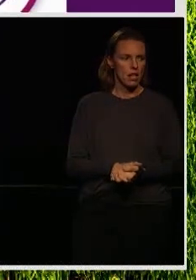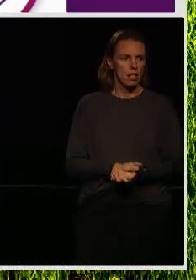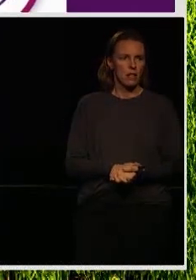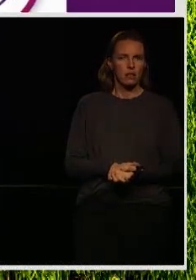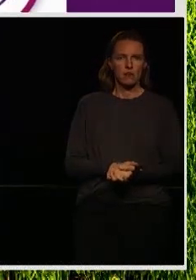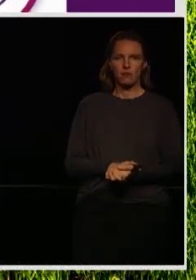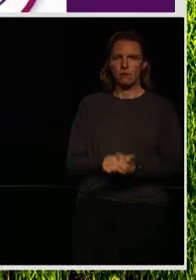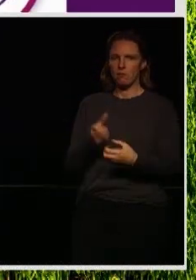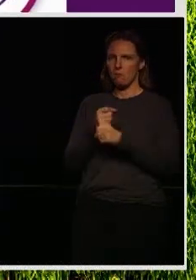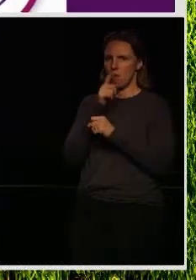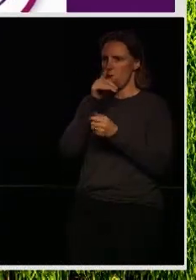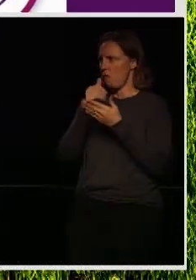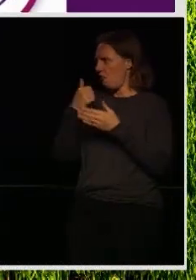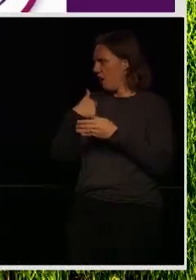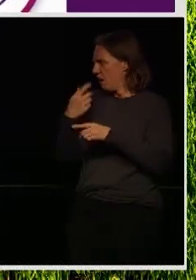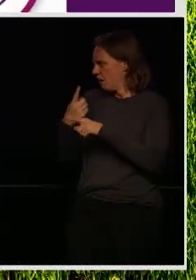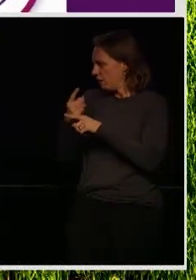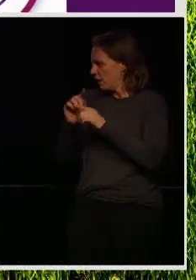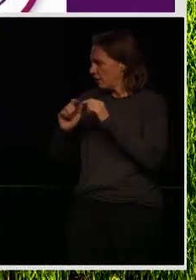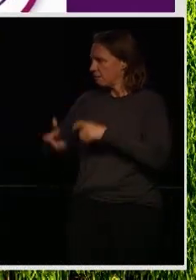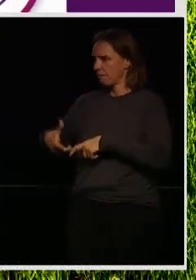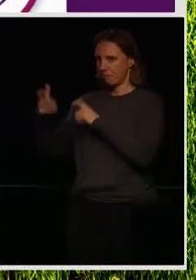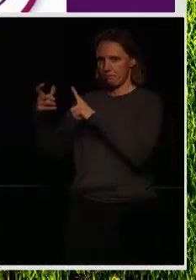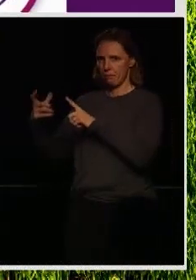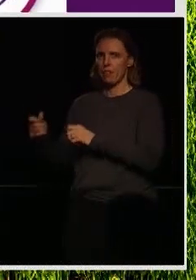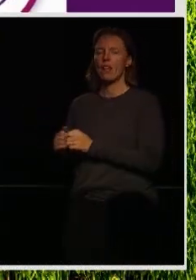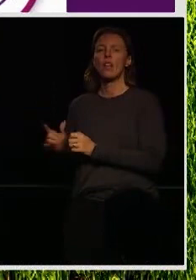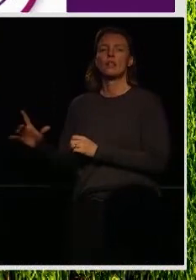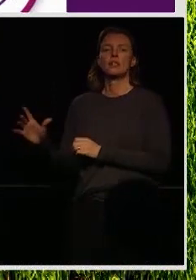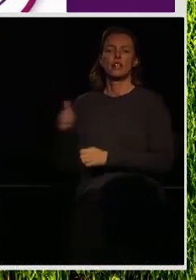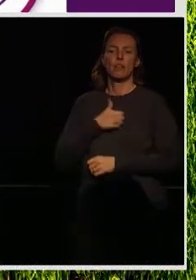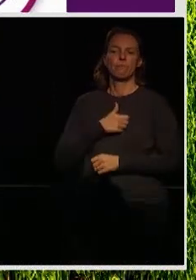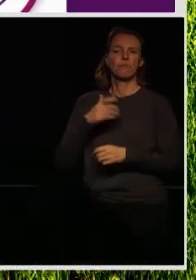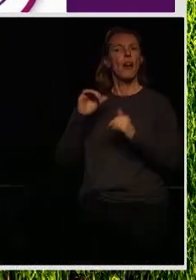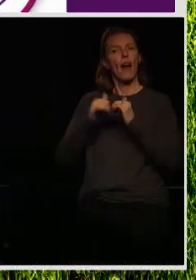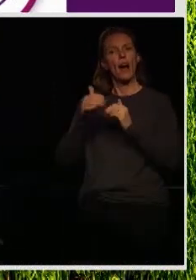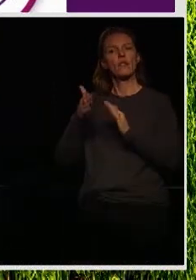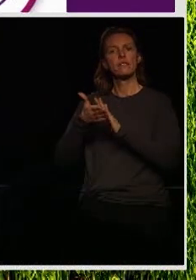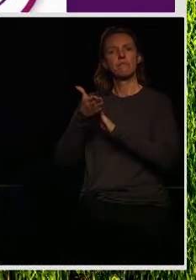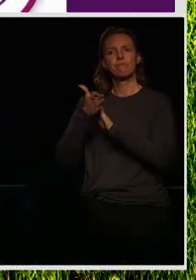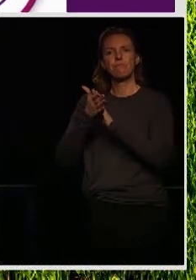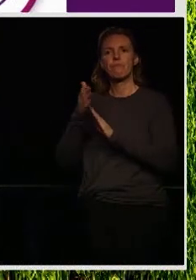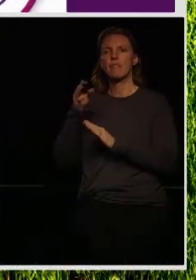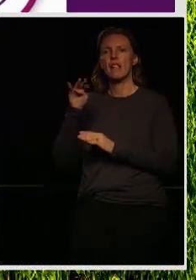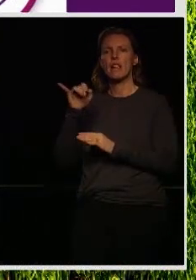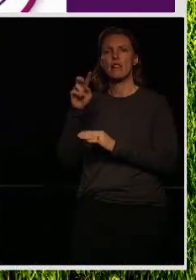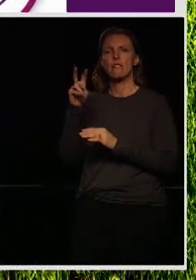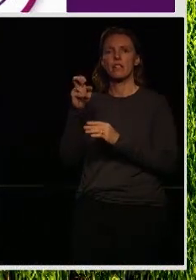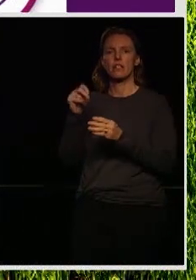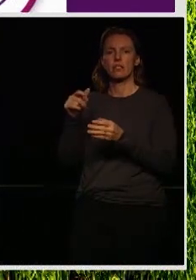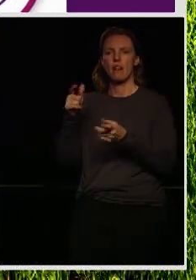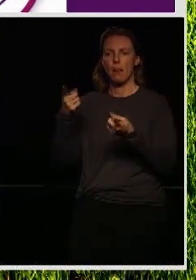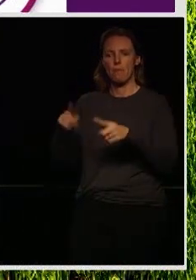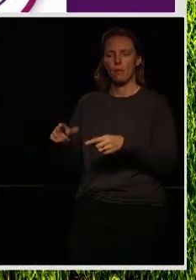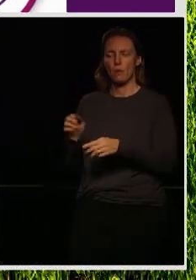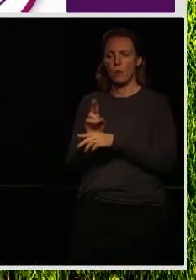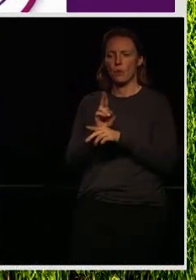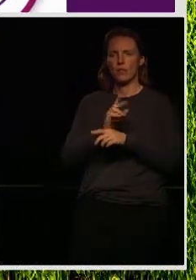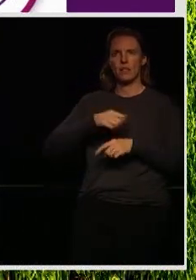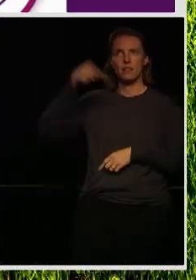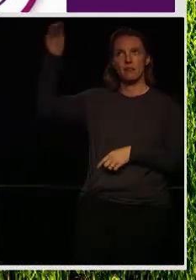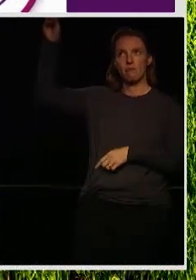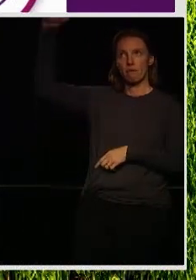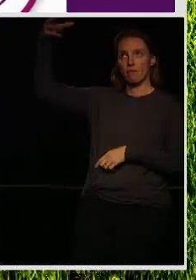Make sure I have the right slide, sorry. So how does the innovation happen? We use satellite and physical